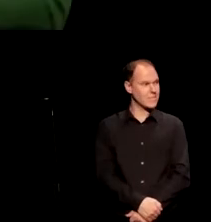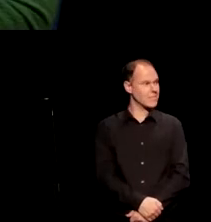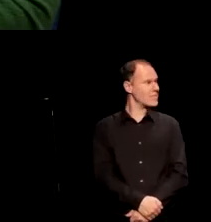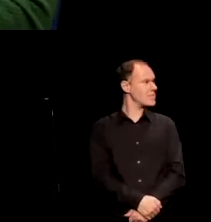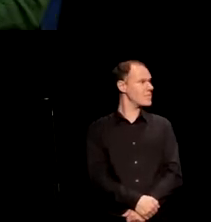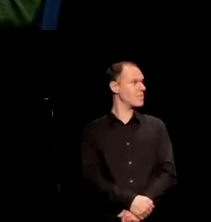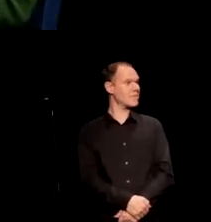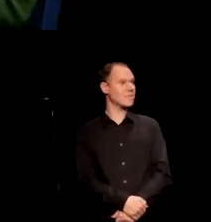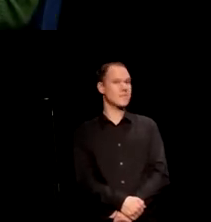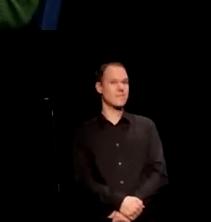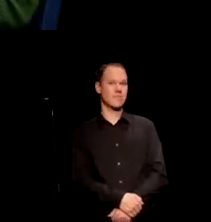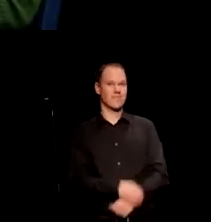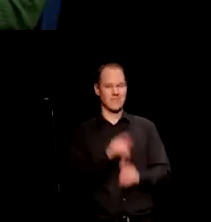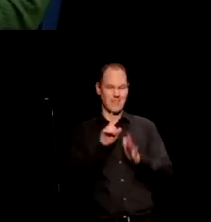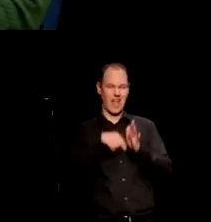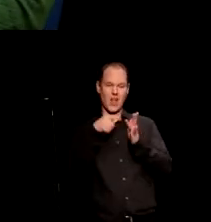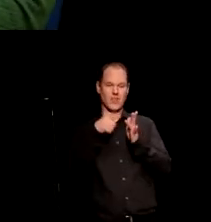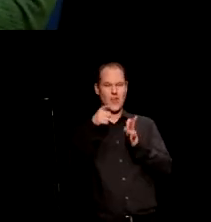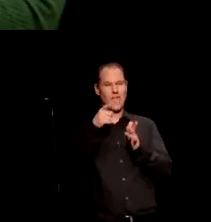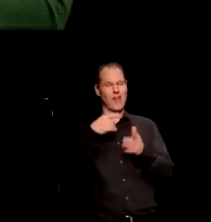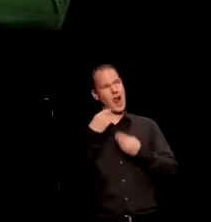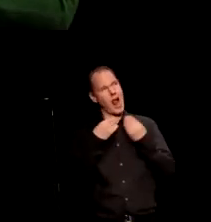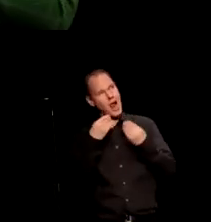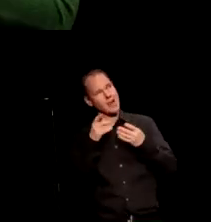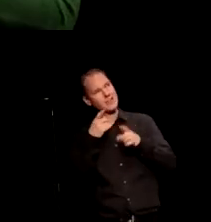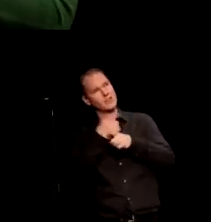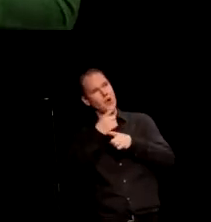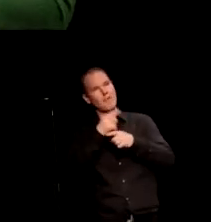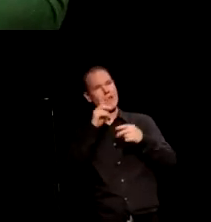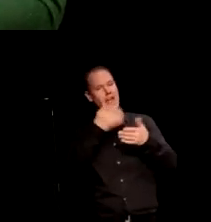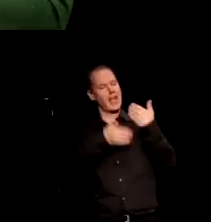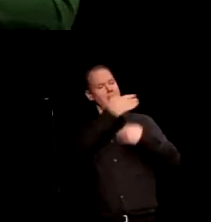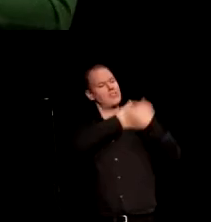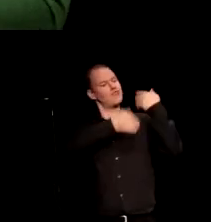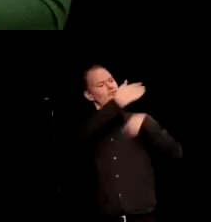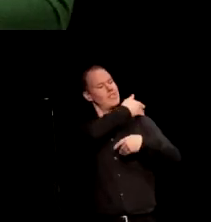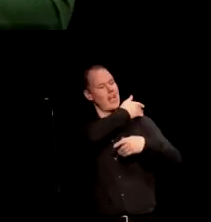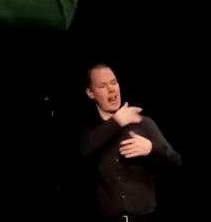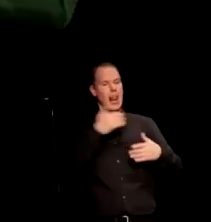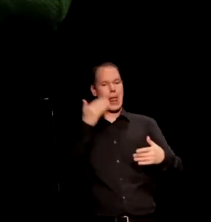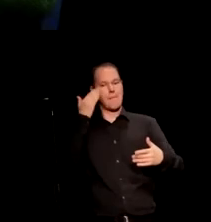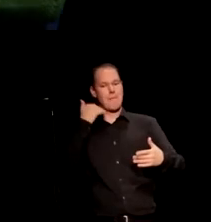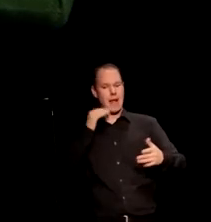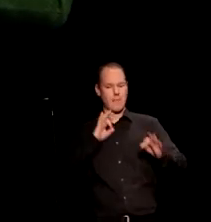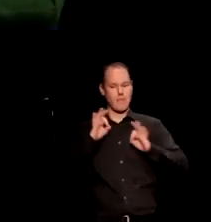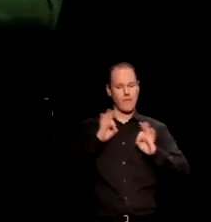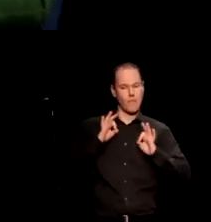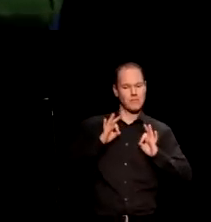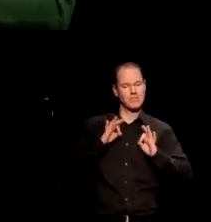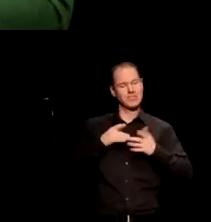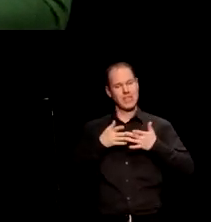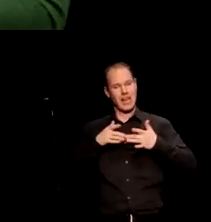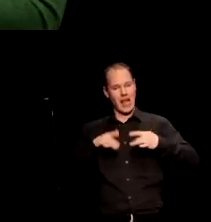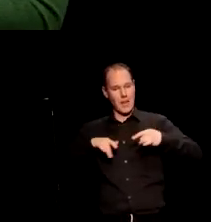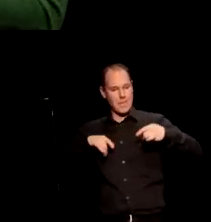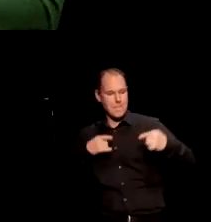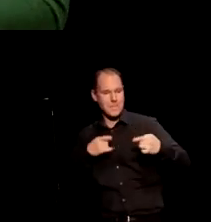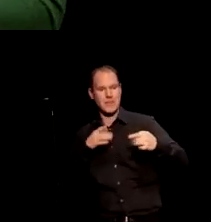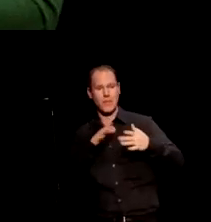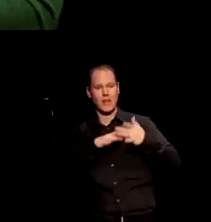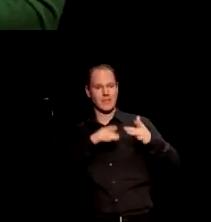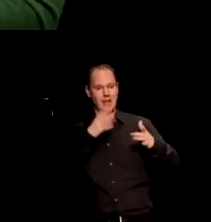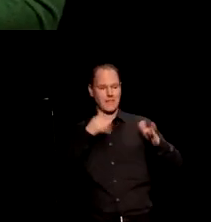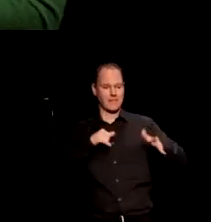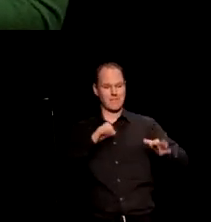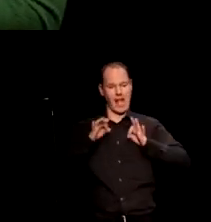Phrase. Joe was far too eloquent, thinking a bit about the histories of Black performance and struggles against minstrelsy,